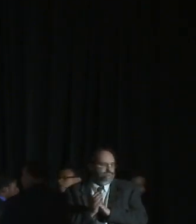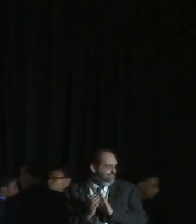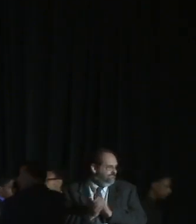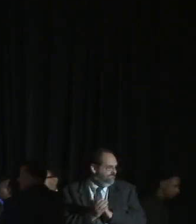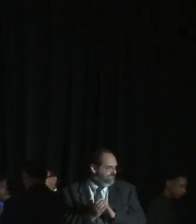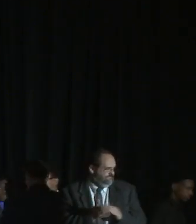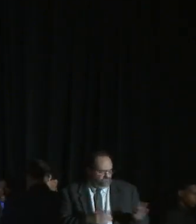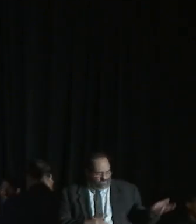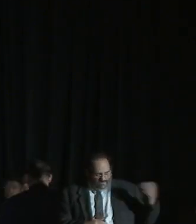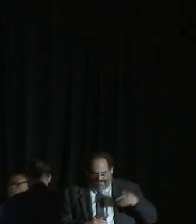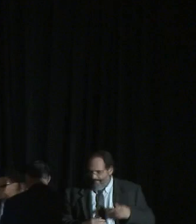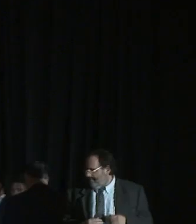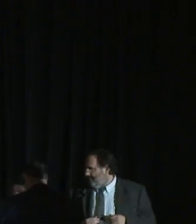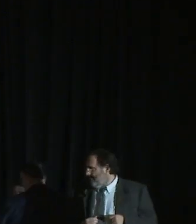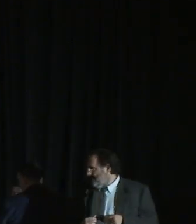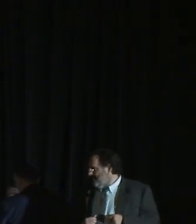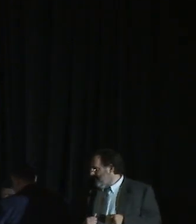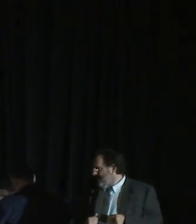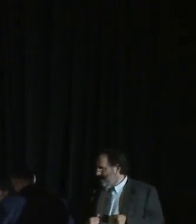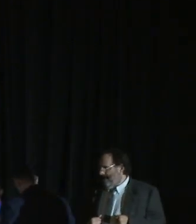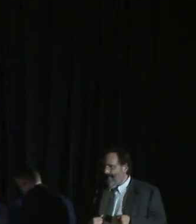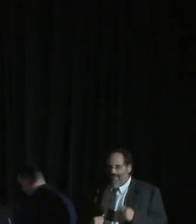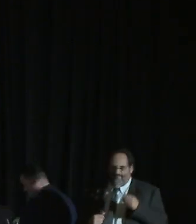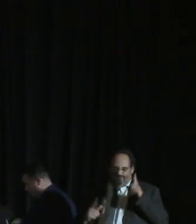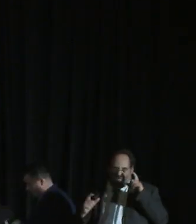could come on back and get a photo with